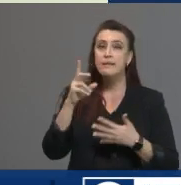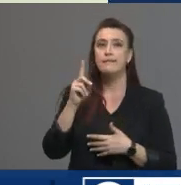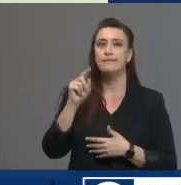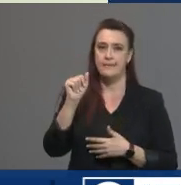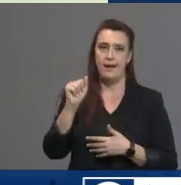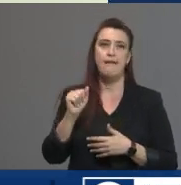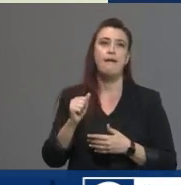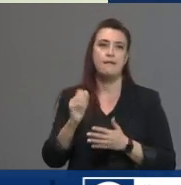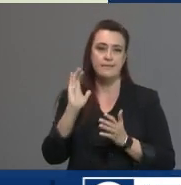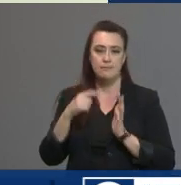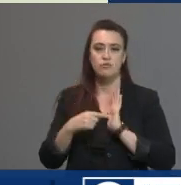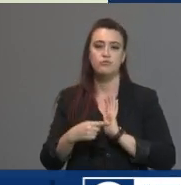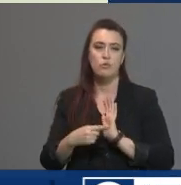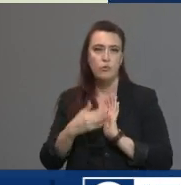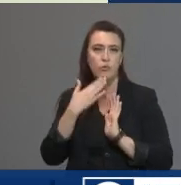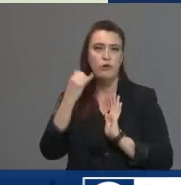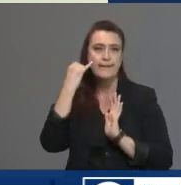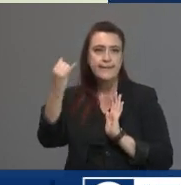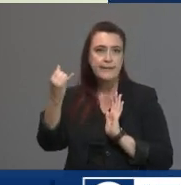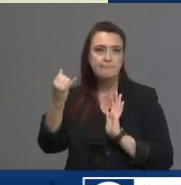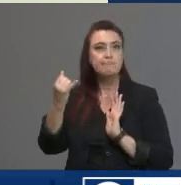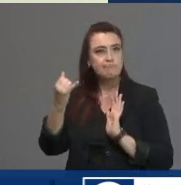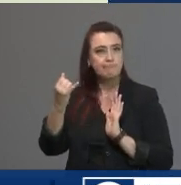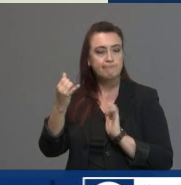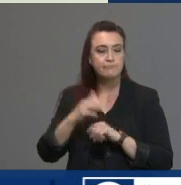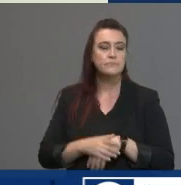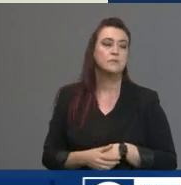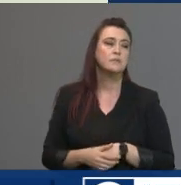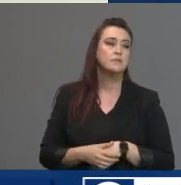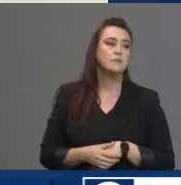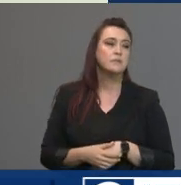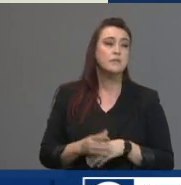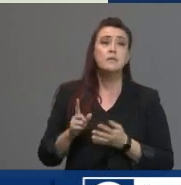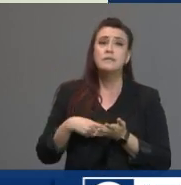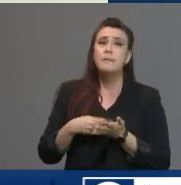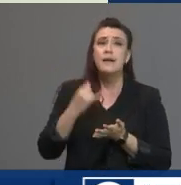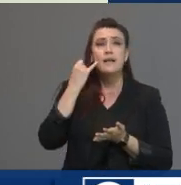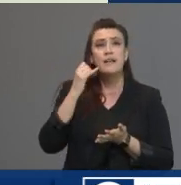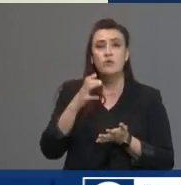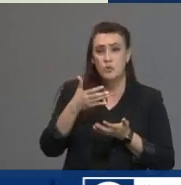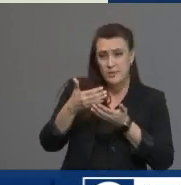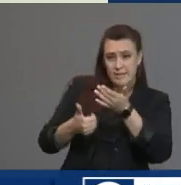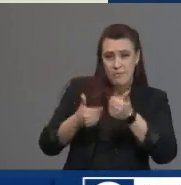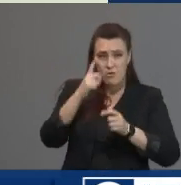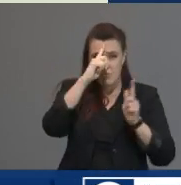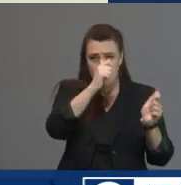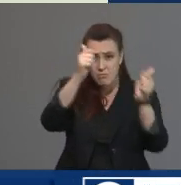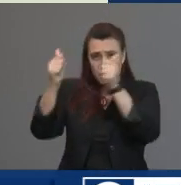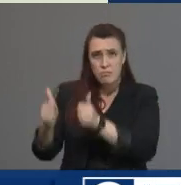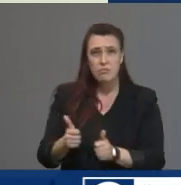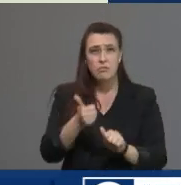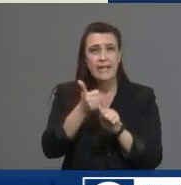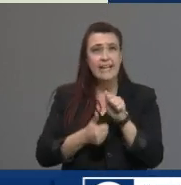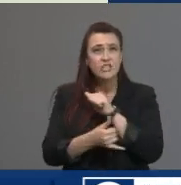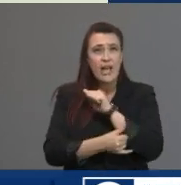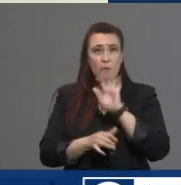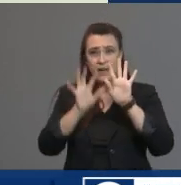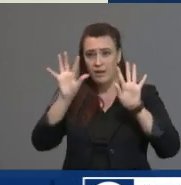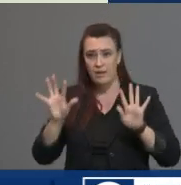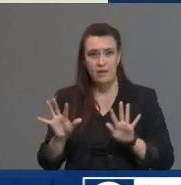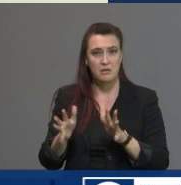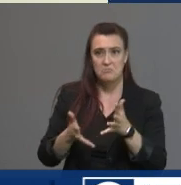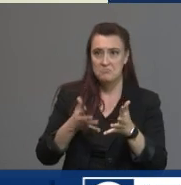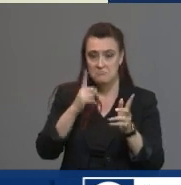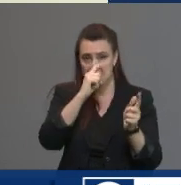data supports a statewide directive. And sometimes when you do things county by county, there can be